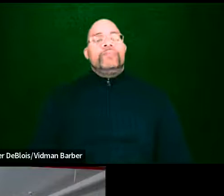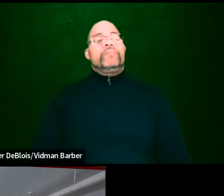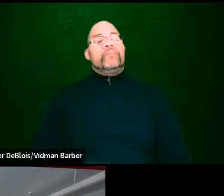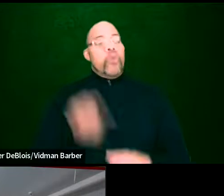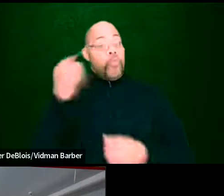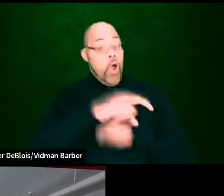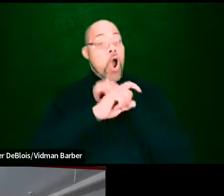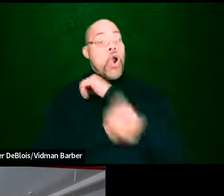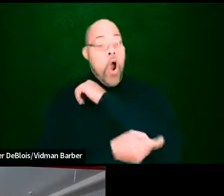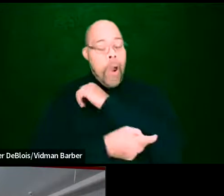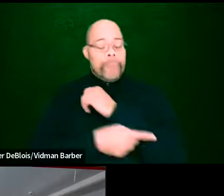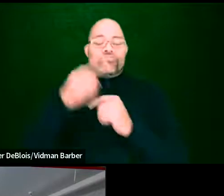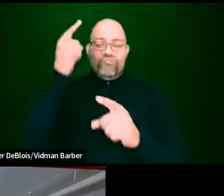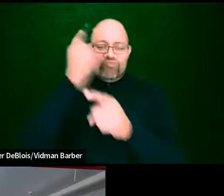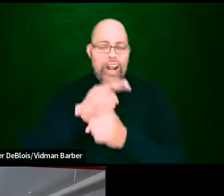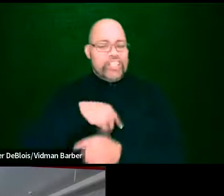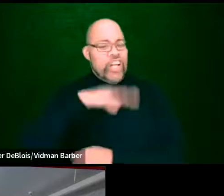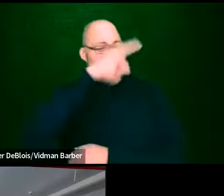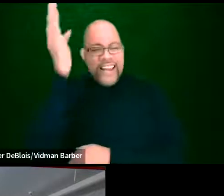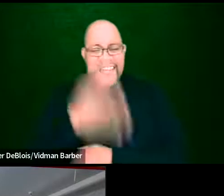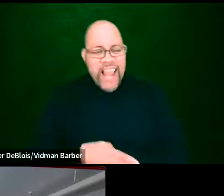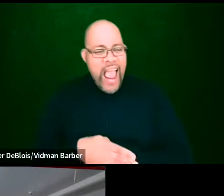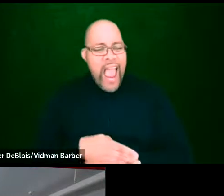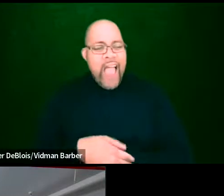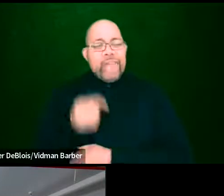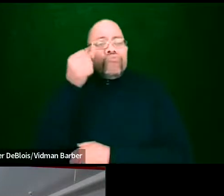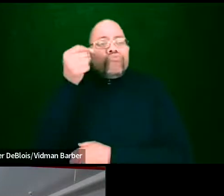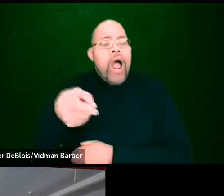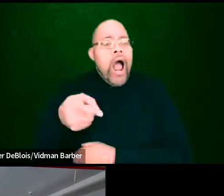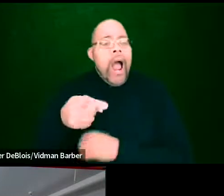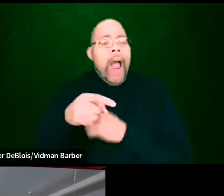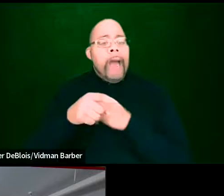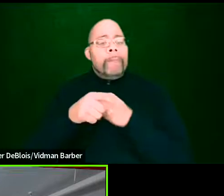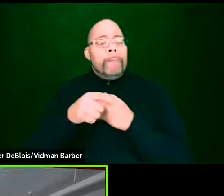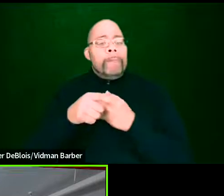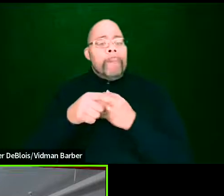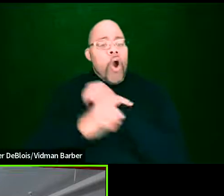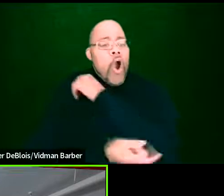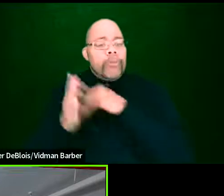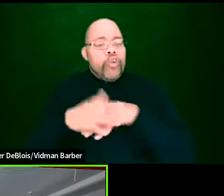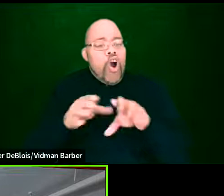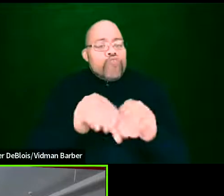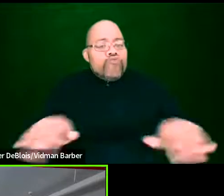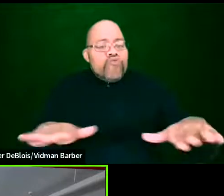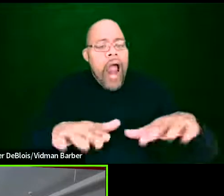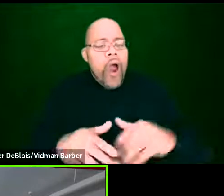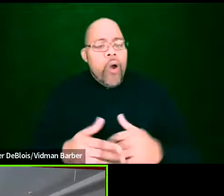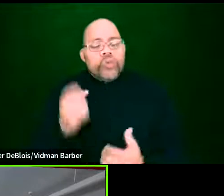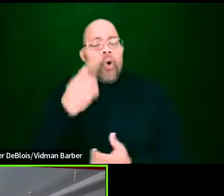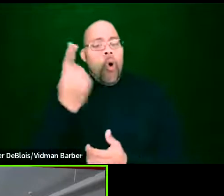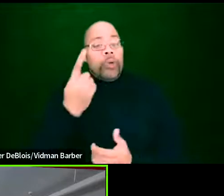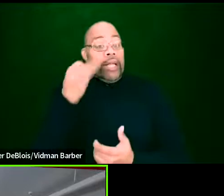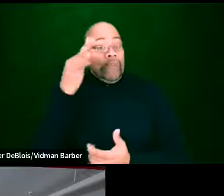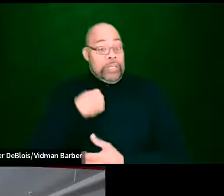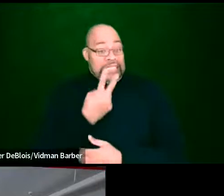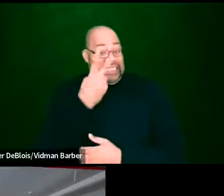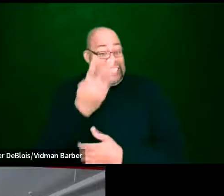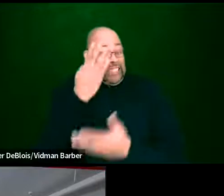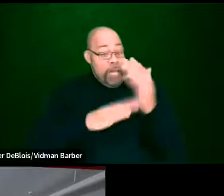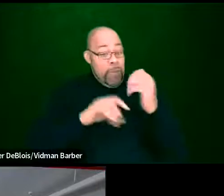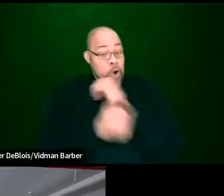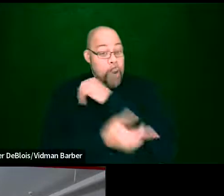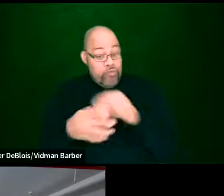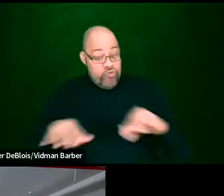Yes, absolutely. We should never be dropping trash on the ground. And we should always, even if we see some trash on the